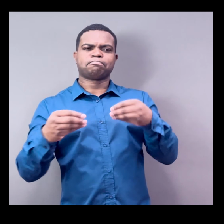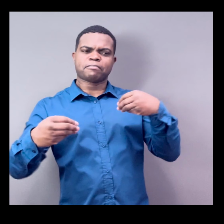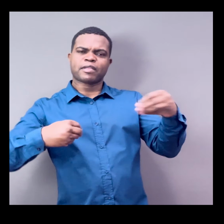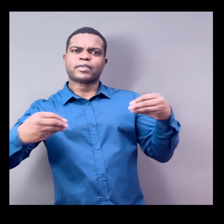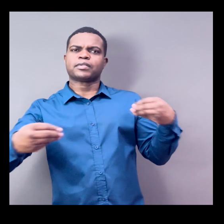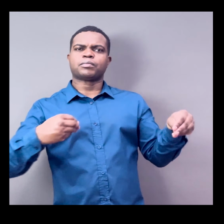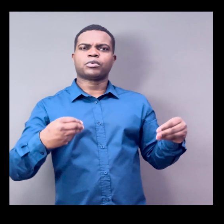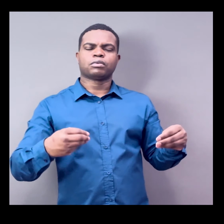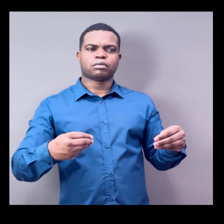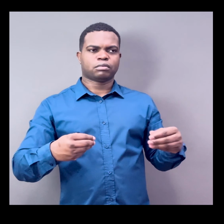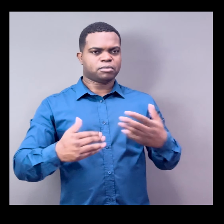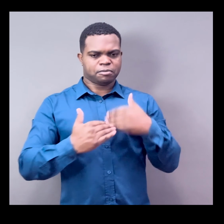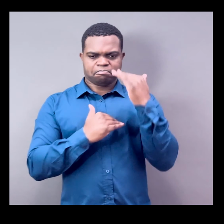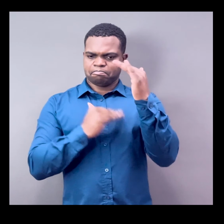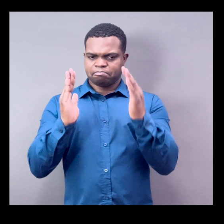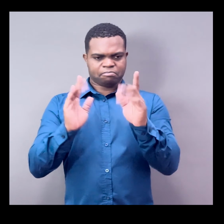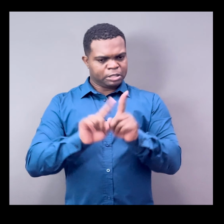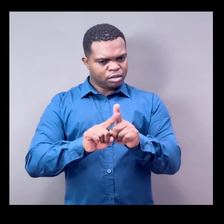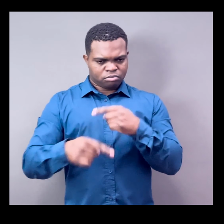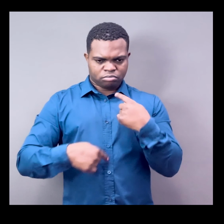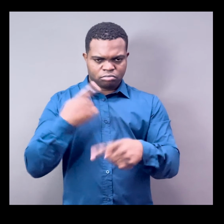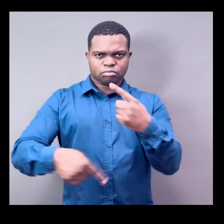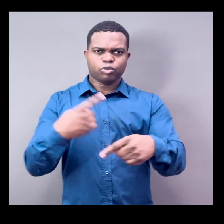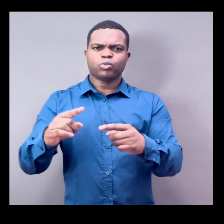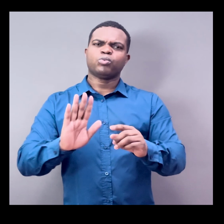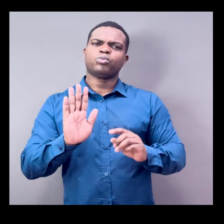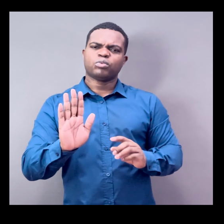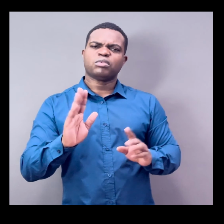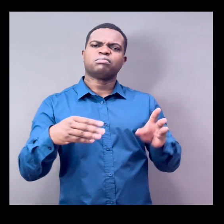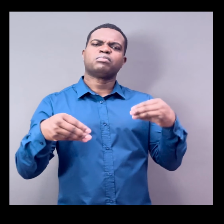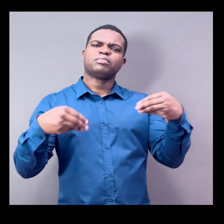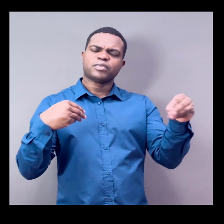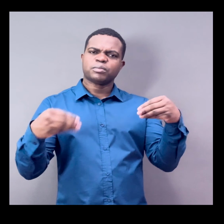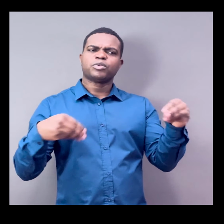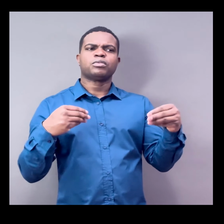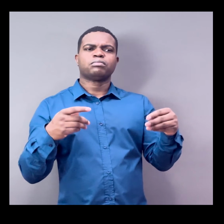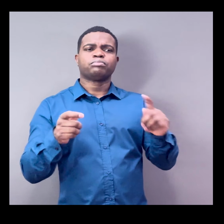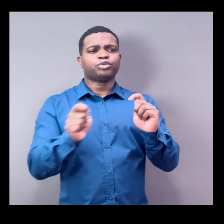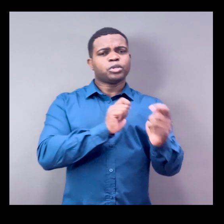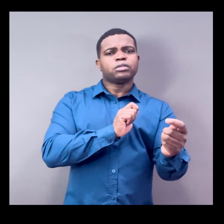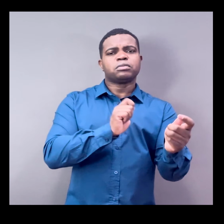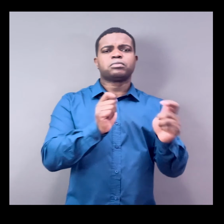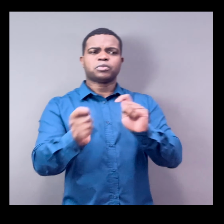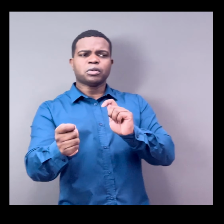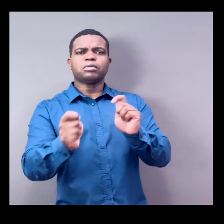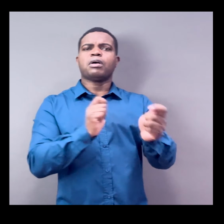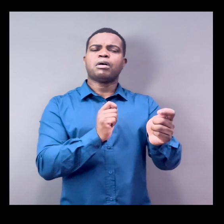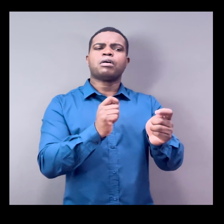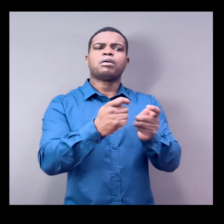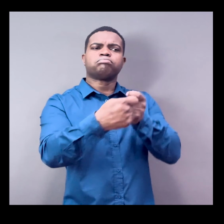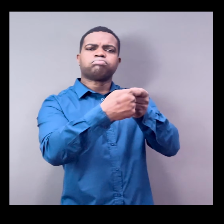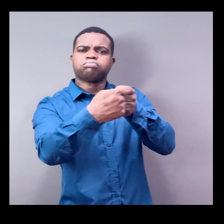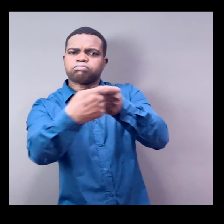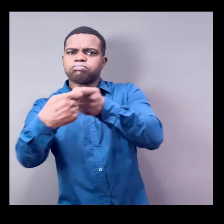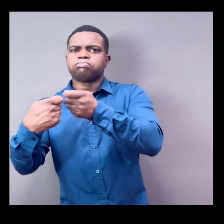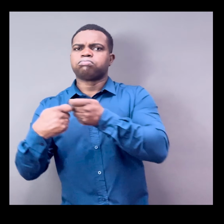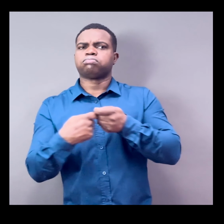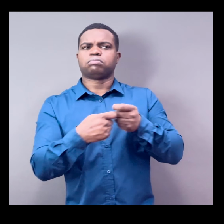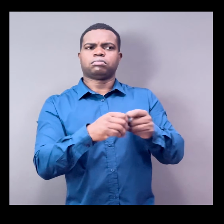flexible and adapt with whatever circumstances in that community